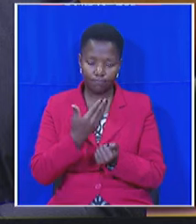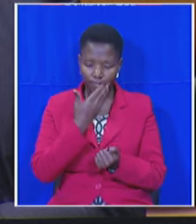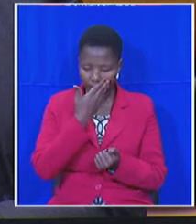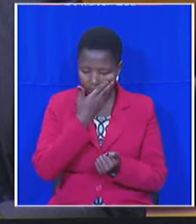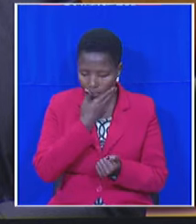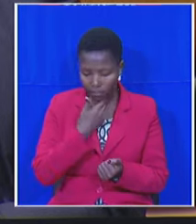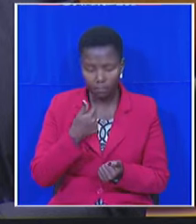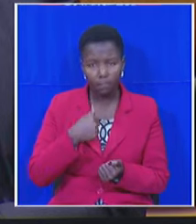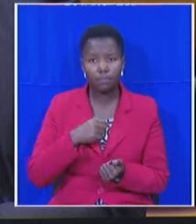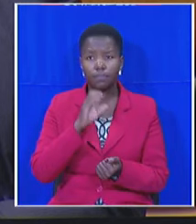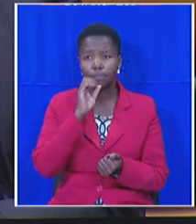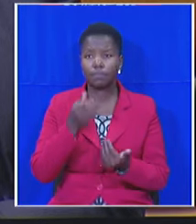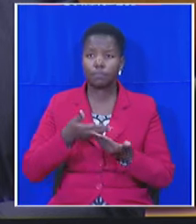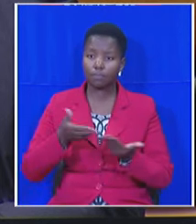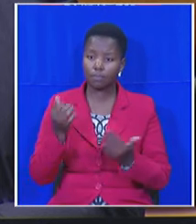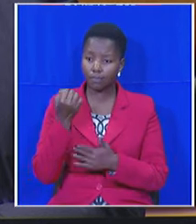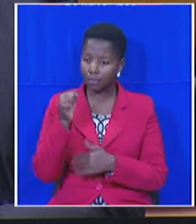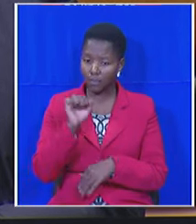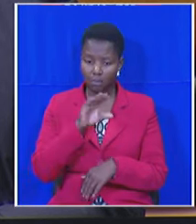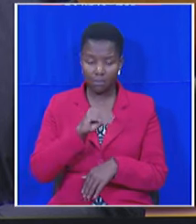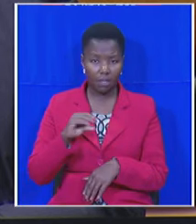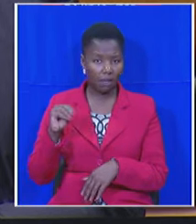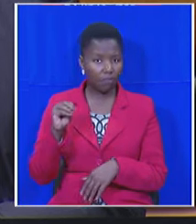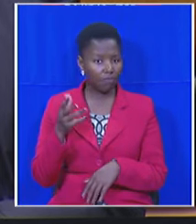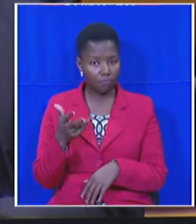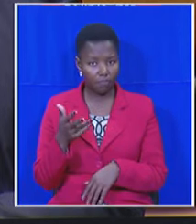the vote again. Are there any objections?